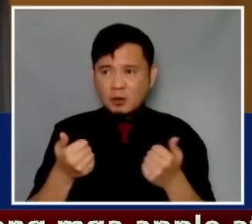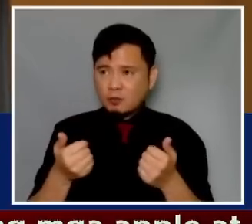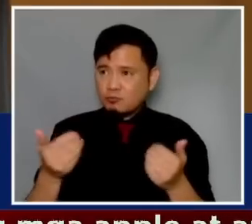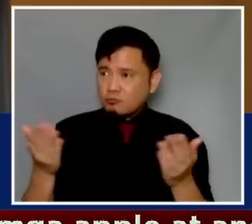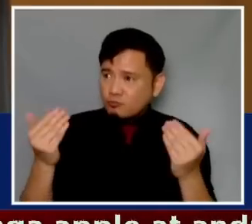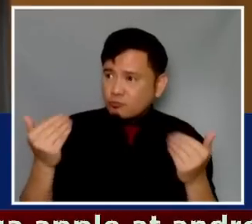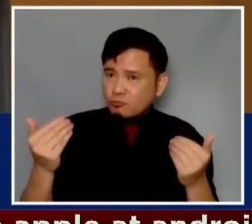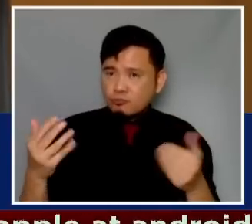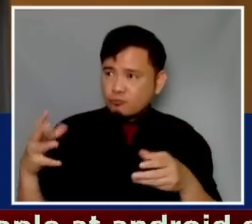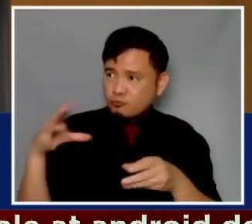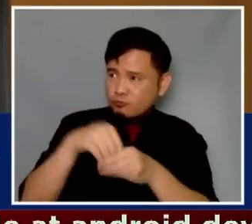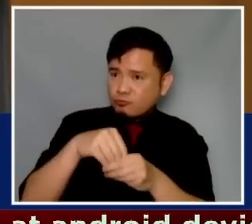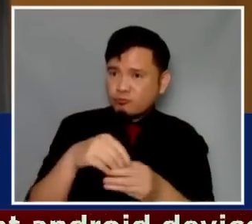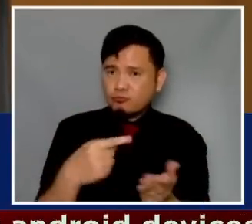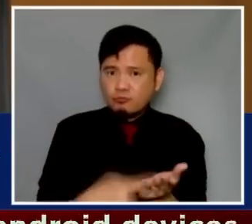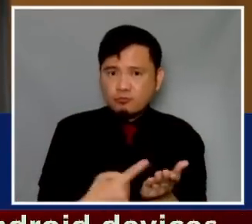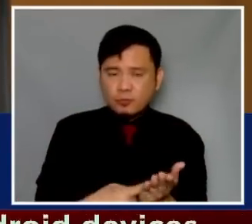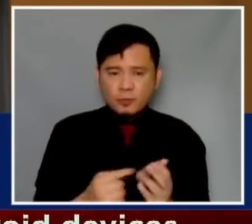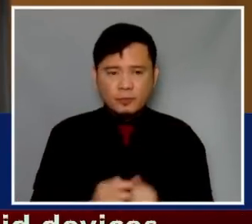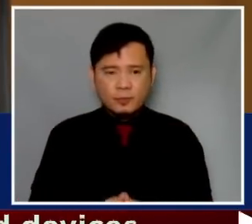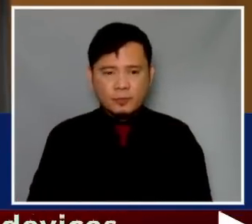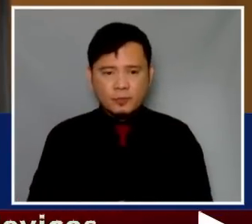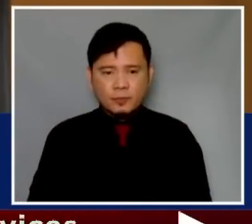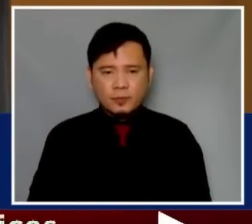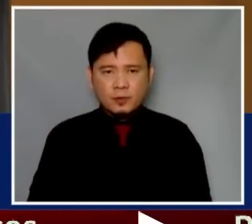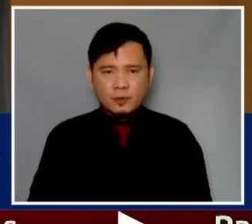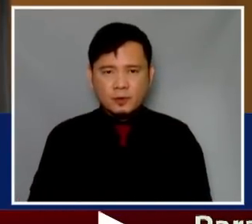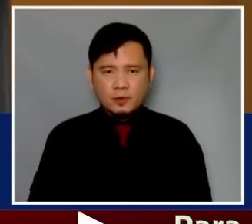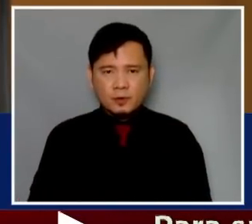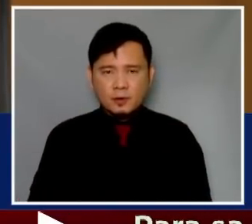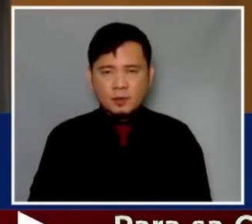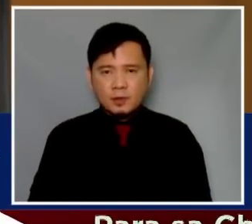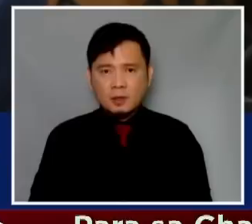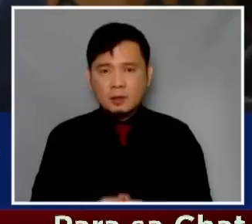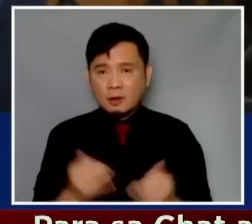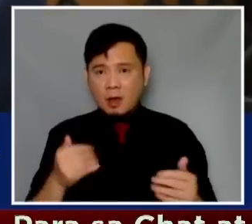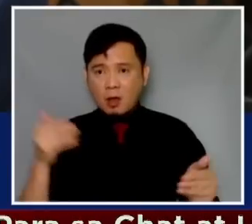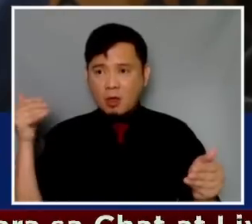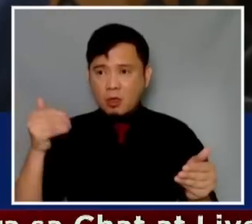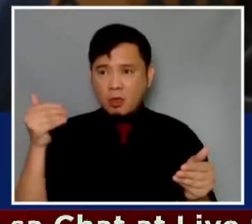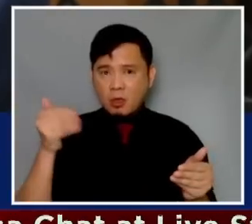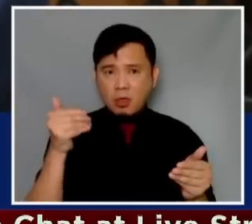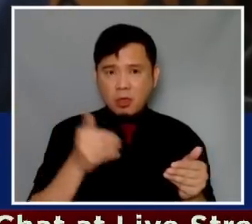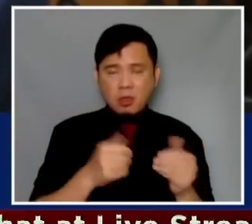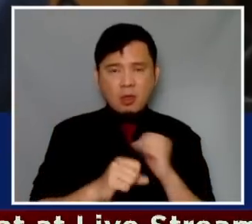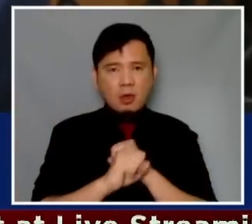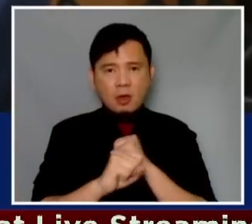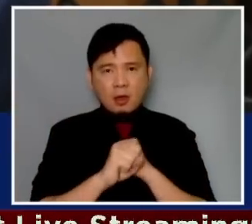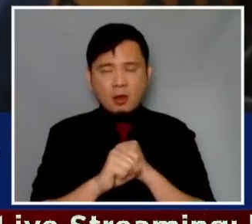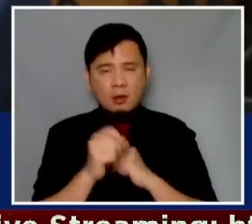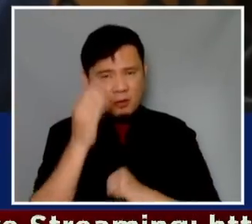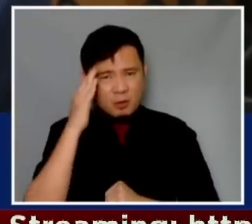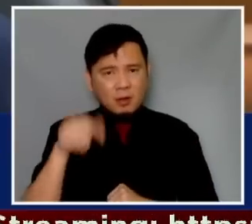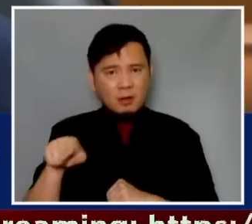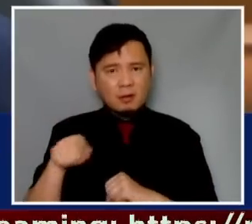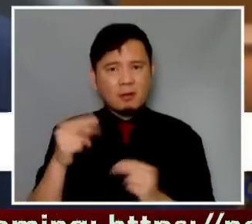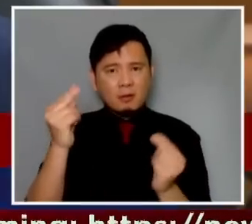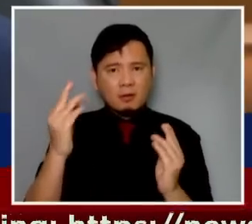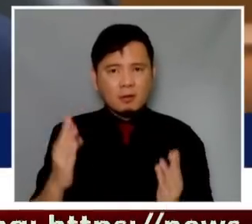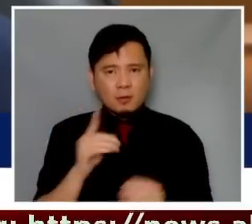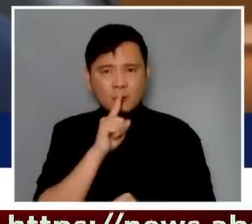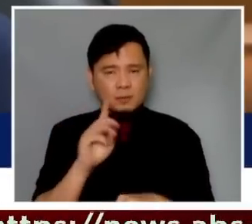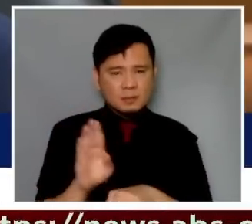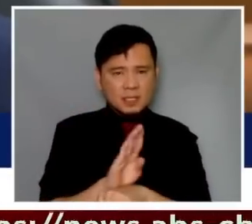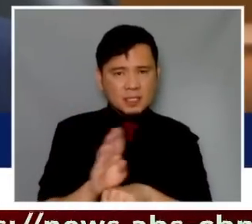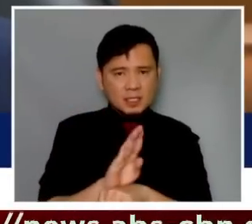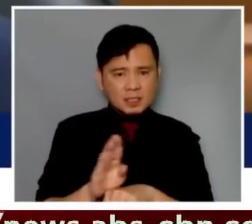their schedules are full for the final days of the campaign. Many other networks have actually agreed to carry it. It'll get